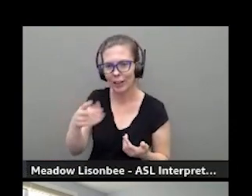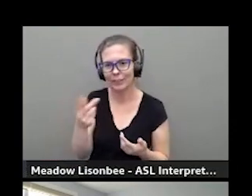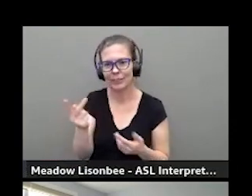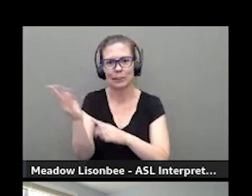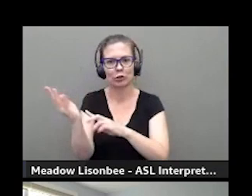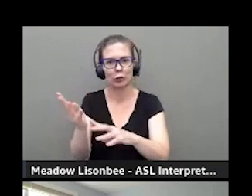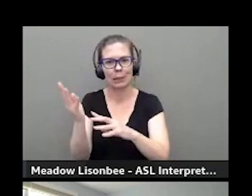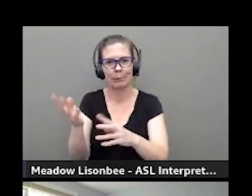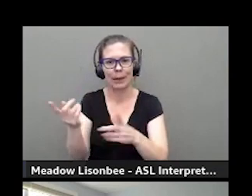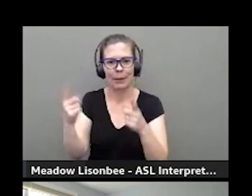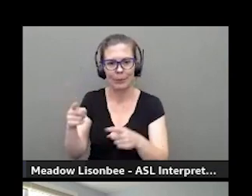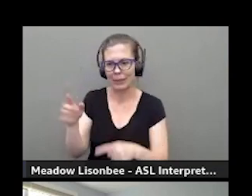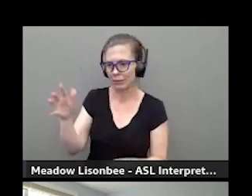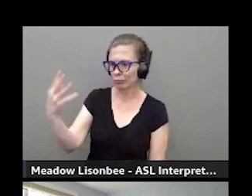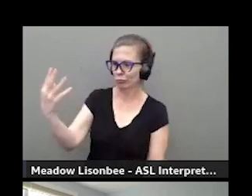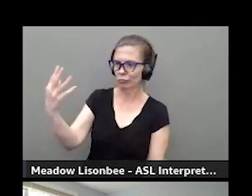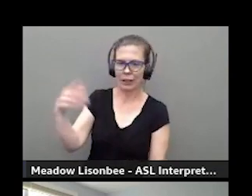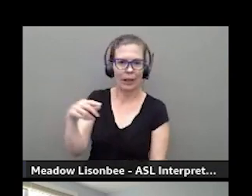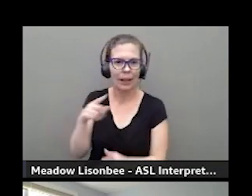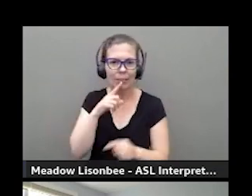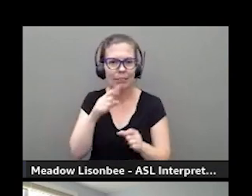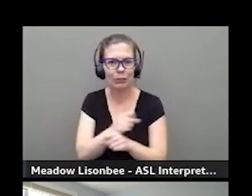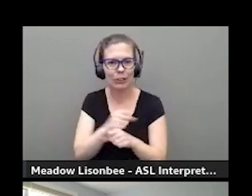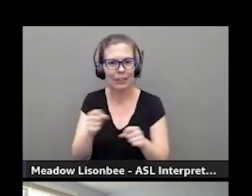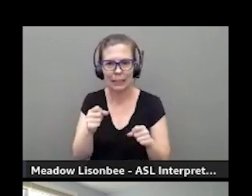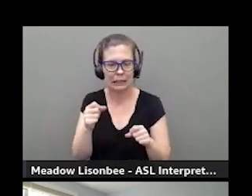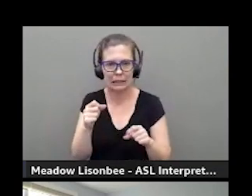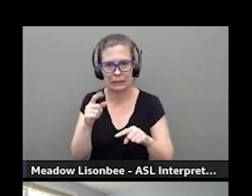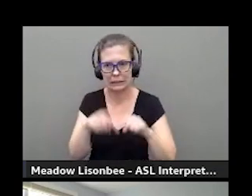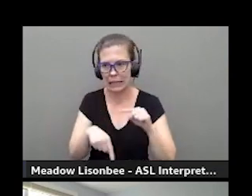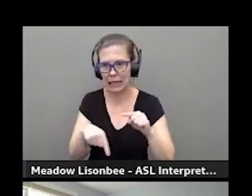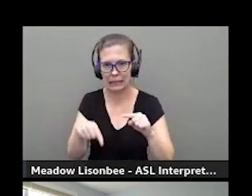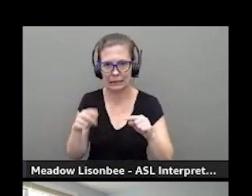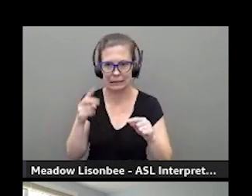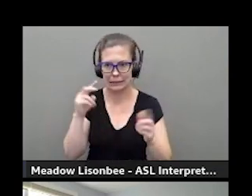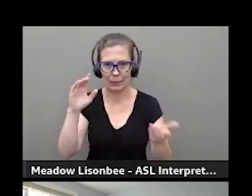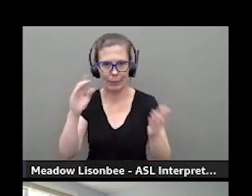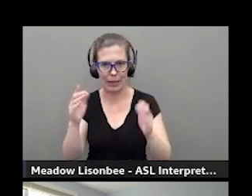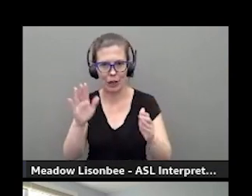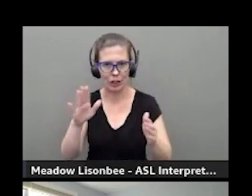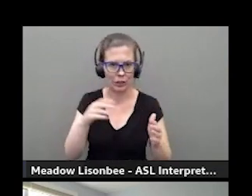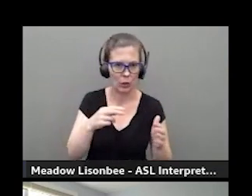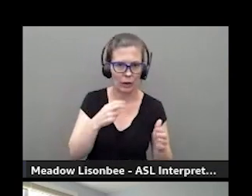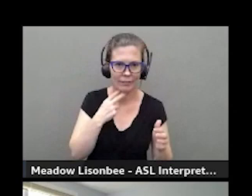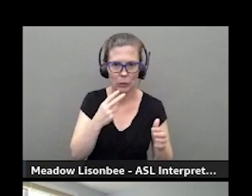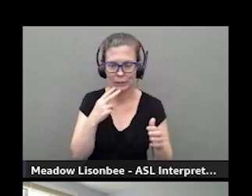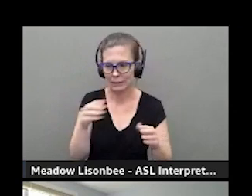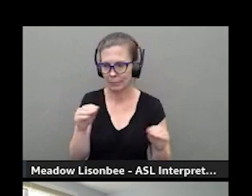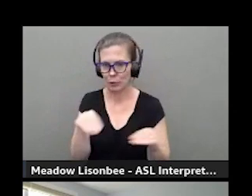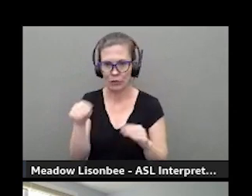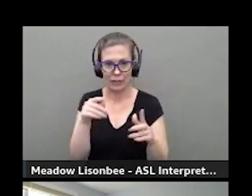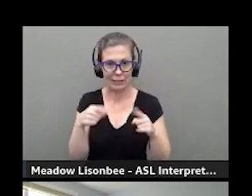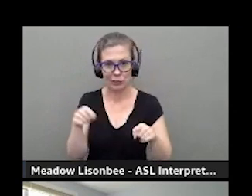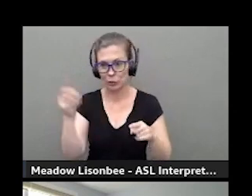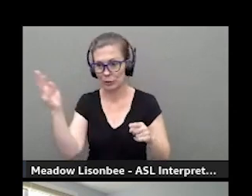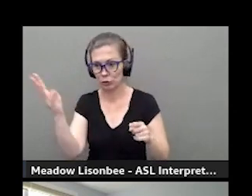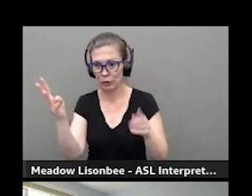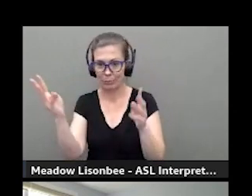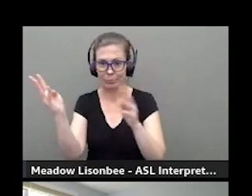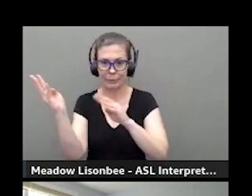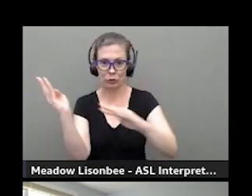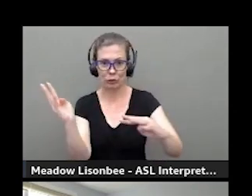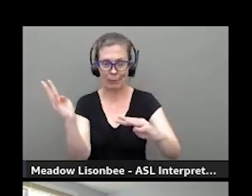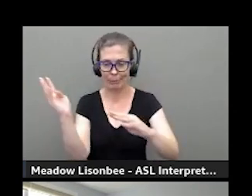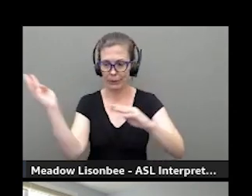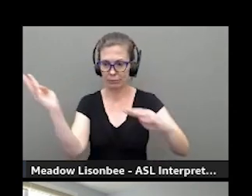that's happening over there, it's like, I literally can't see a difference between, you know, how your voice is moving, even the stream in stream versus, you